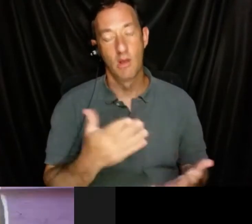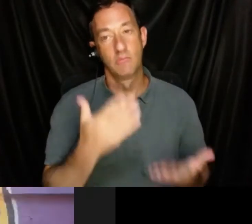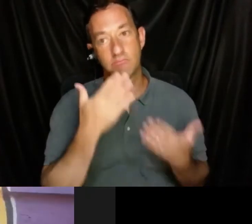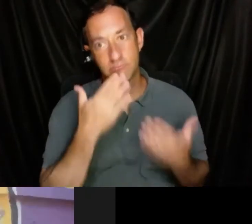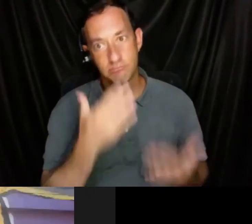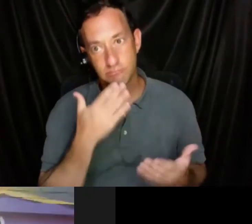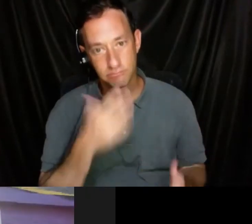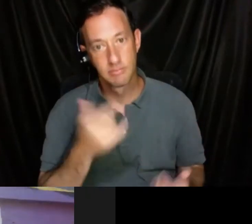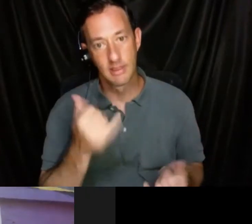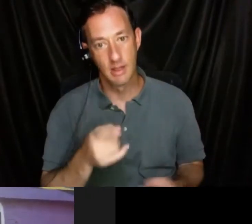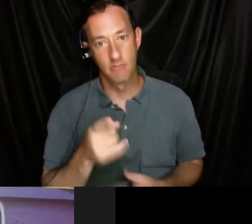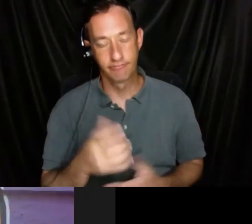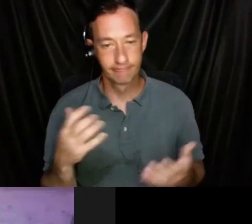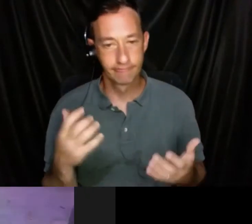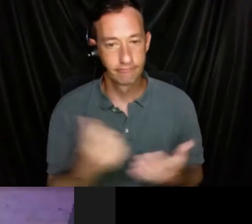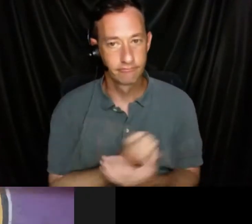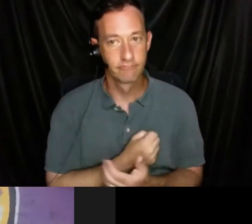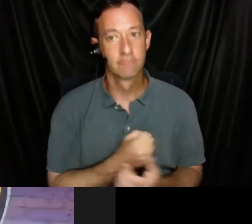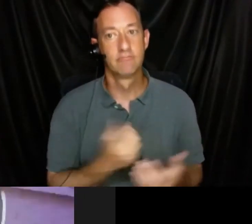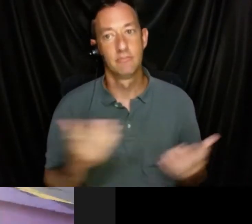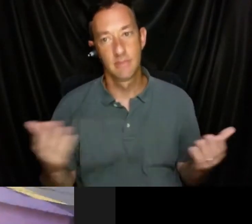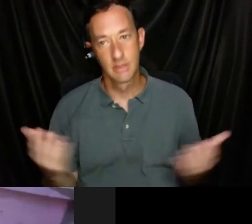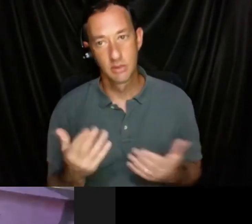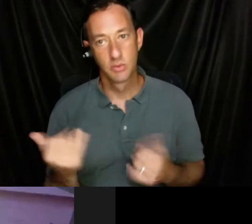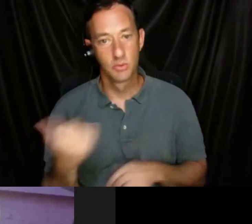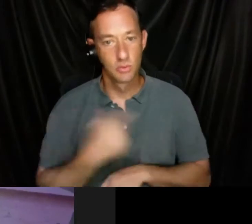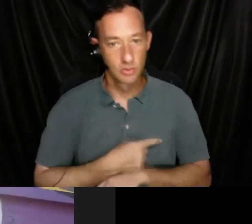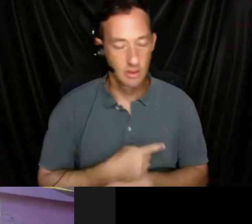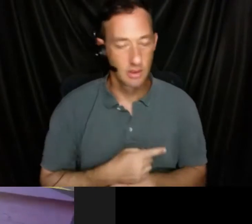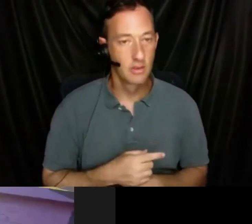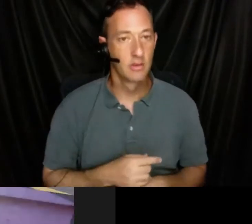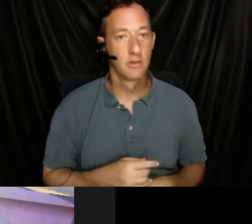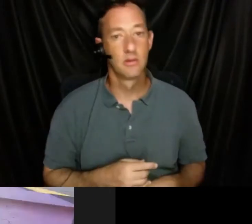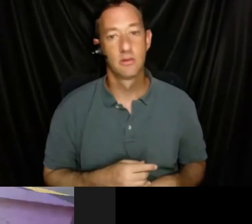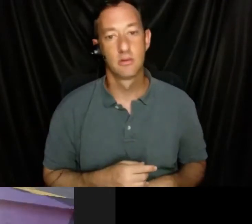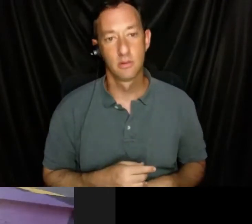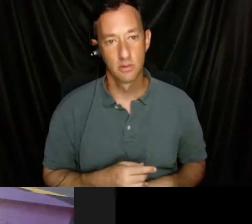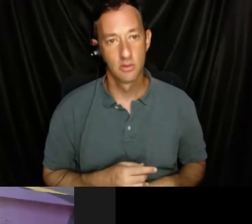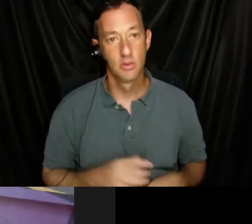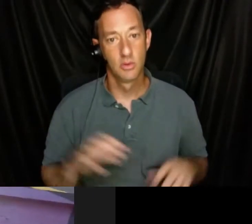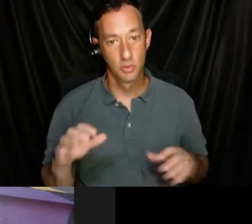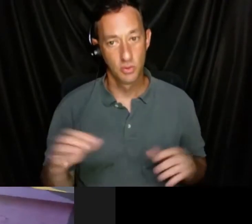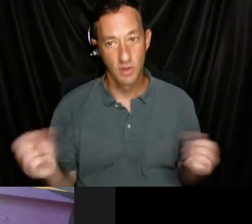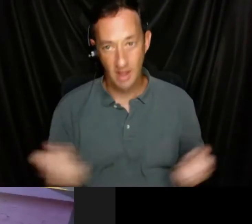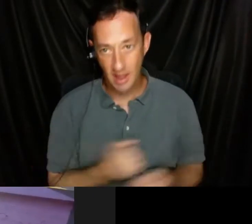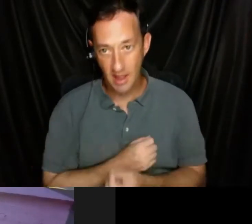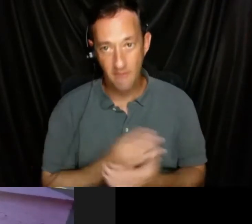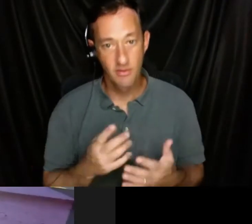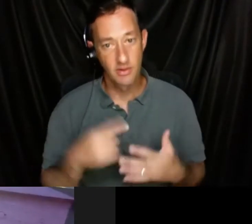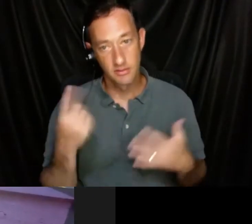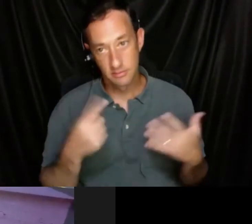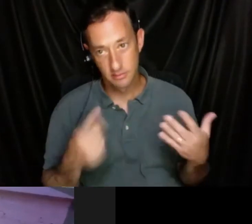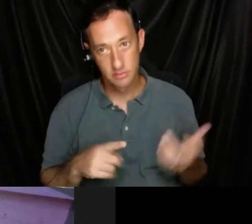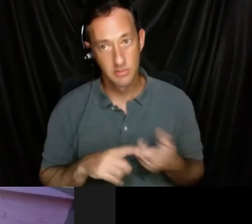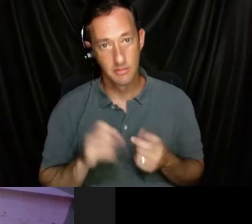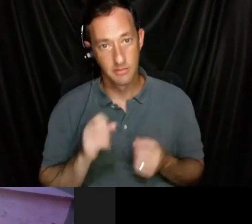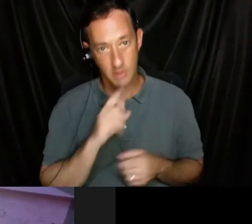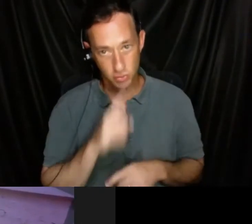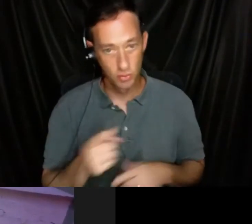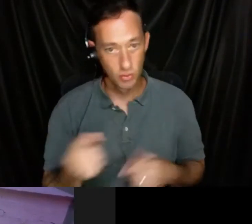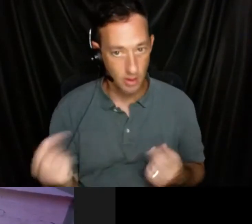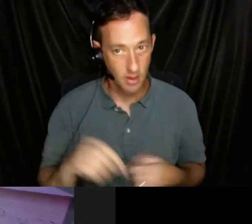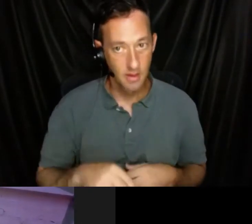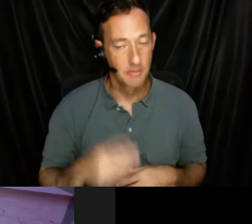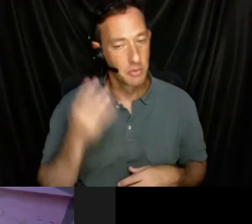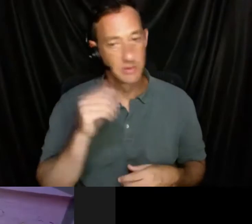you taking the time to be with us today and doing everything that you needed to do in order to be here. I know it could not have been easy, and